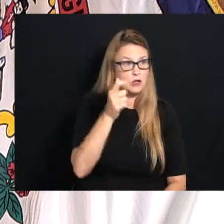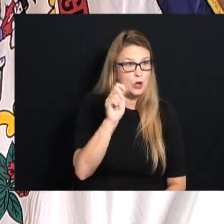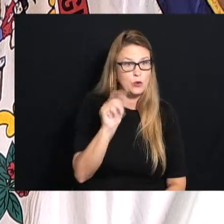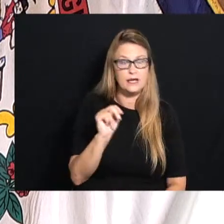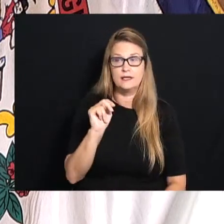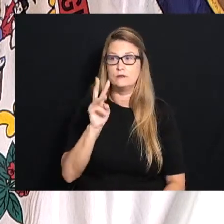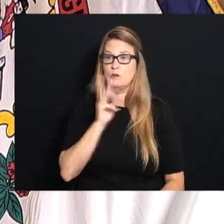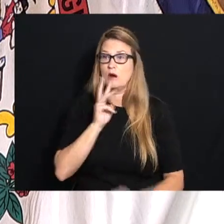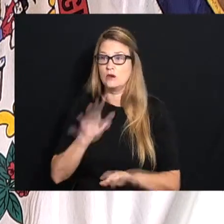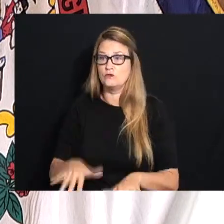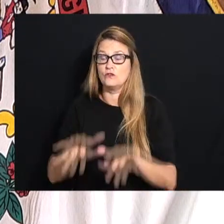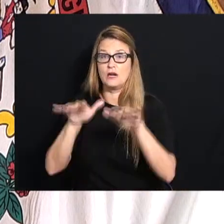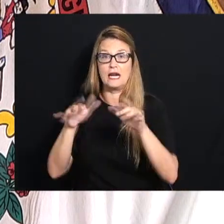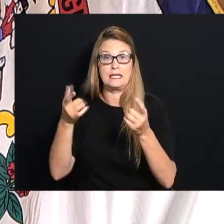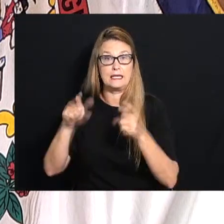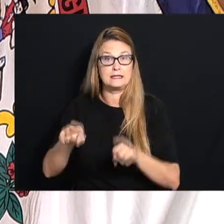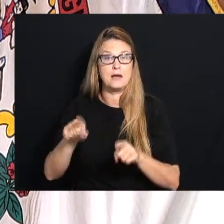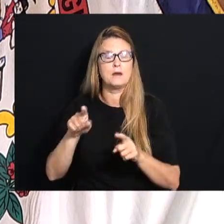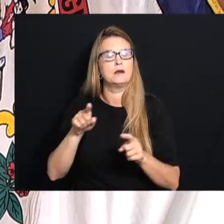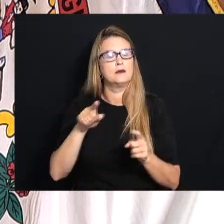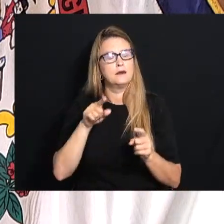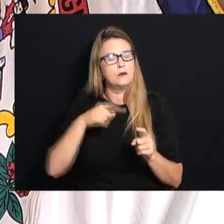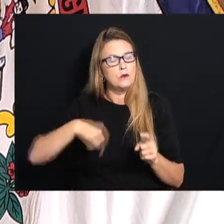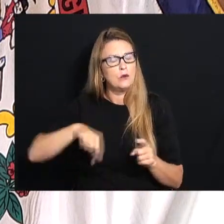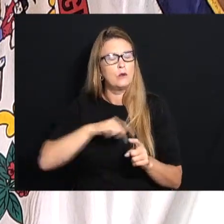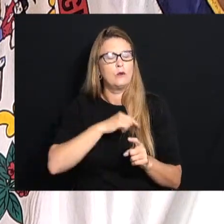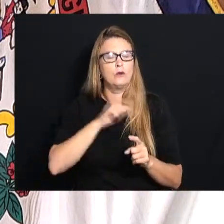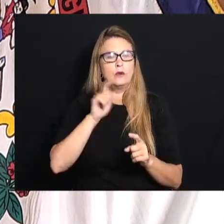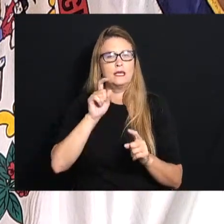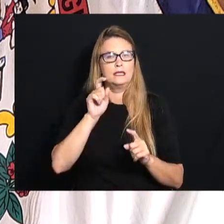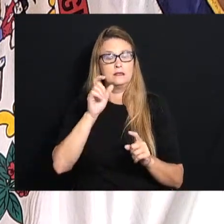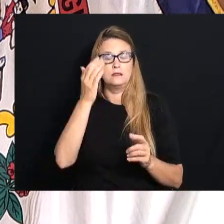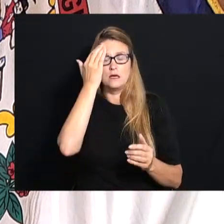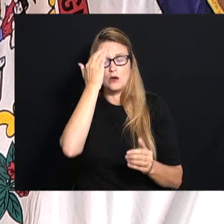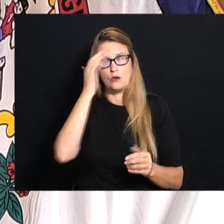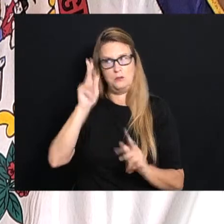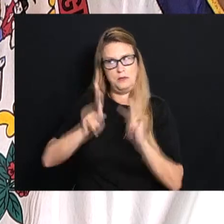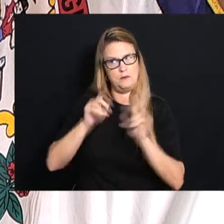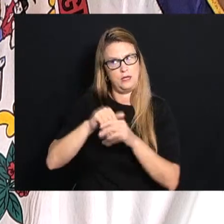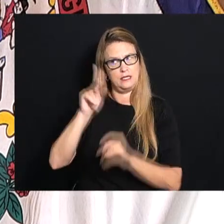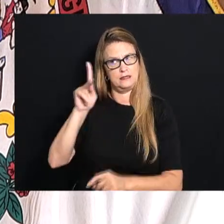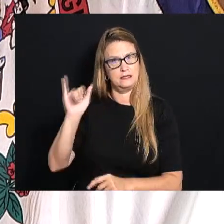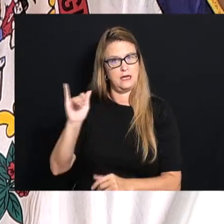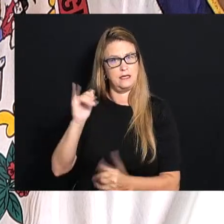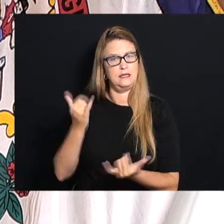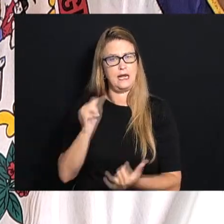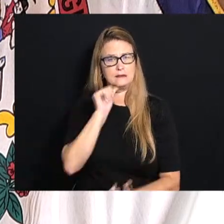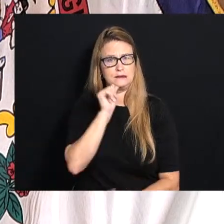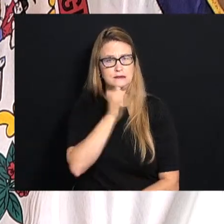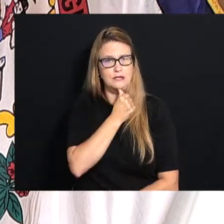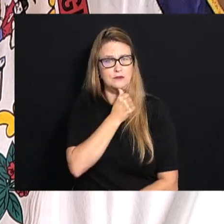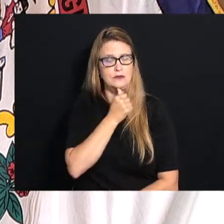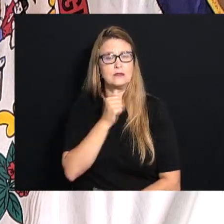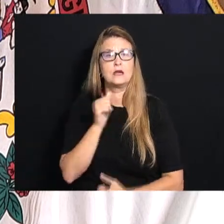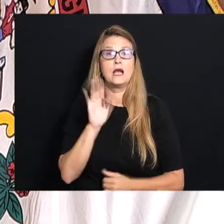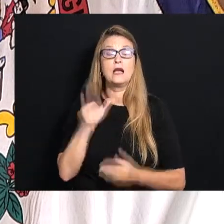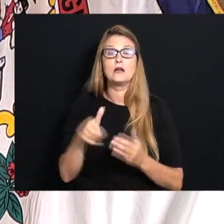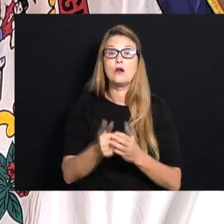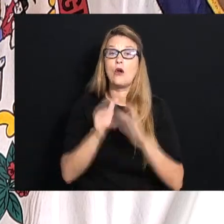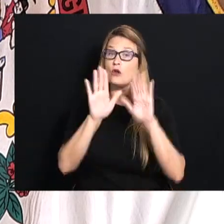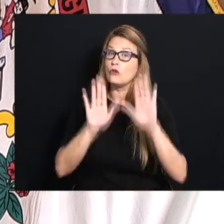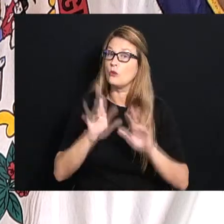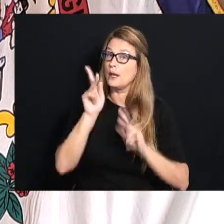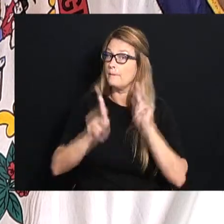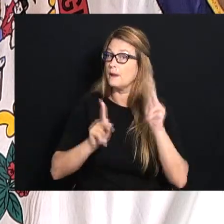flooding has been, absolutely all those in Kentucky. And without any question, all the great people that